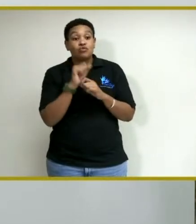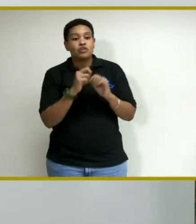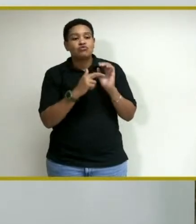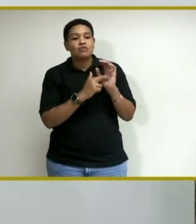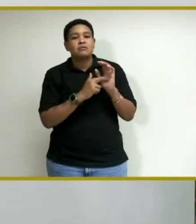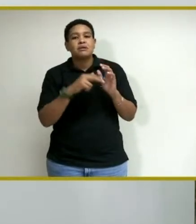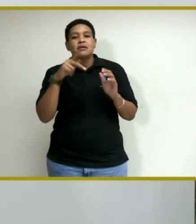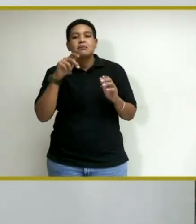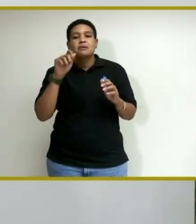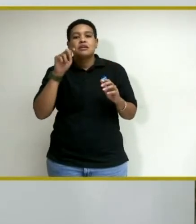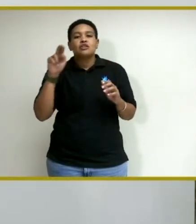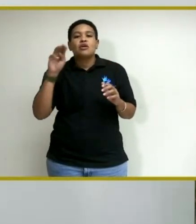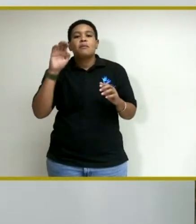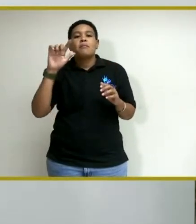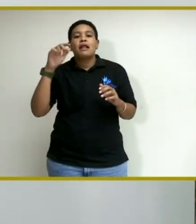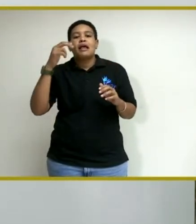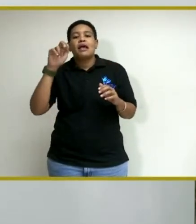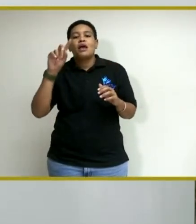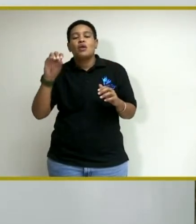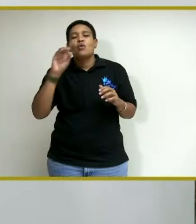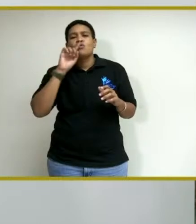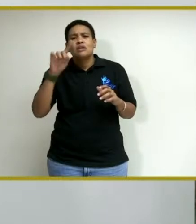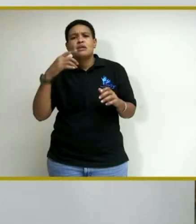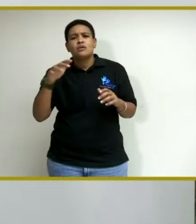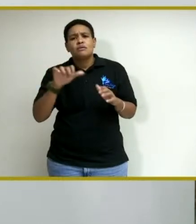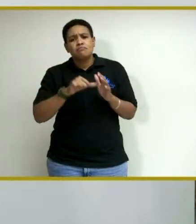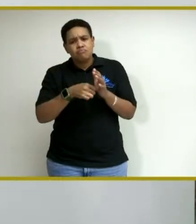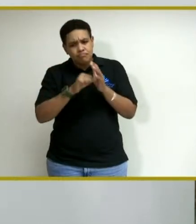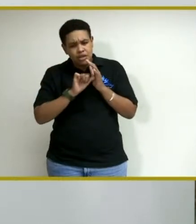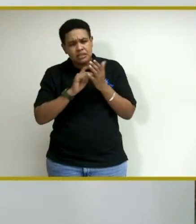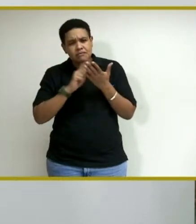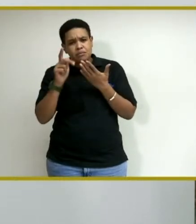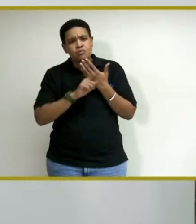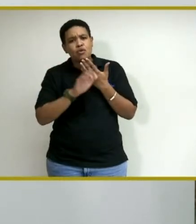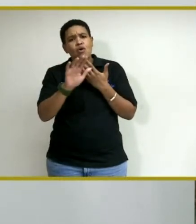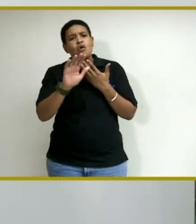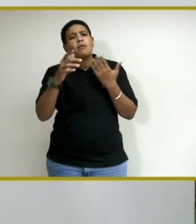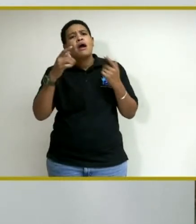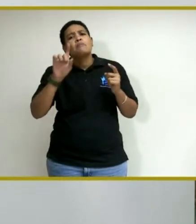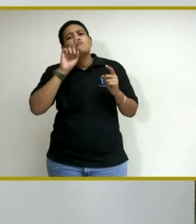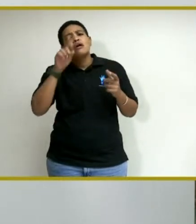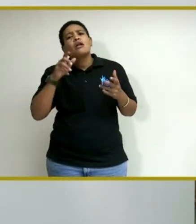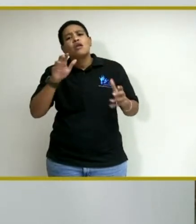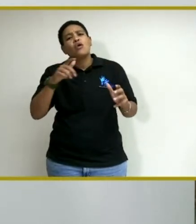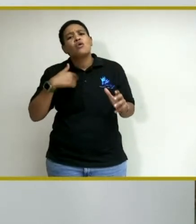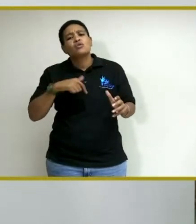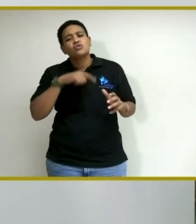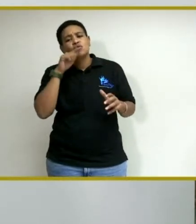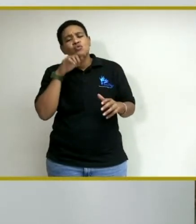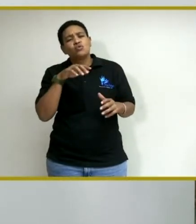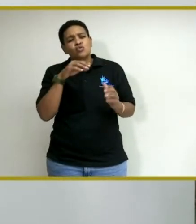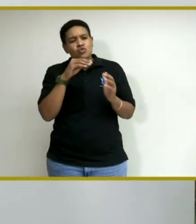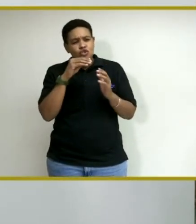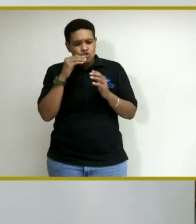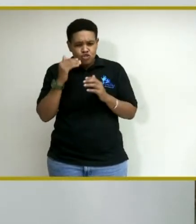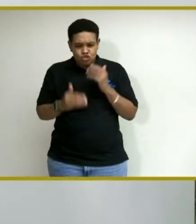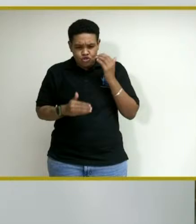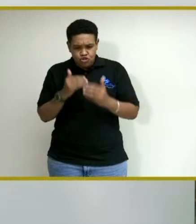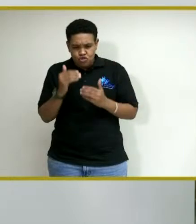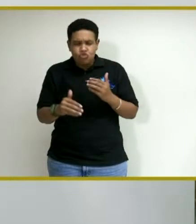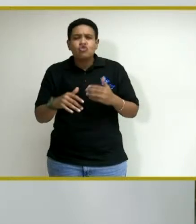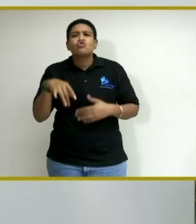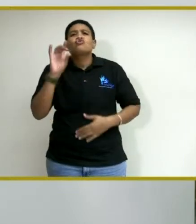Peter Melhedo. It's a very impressive program. It allows us to track the